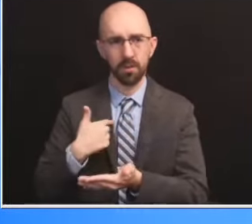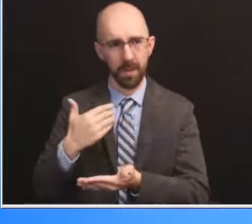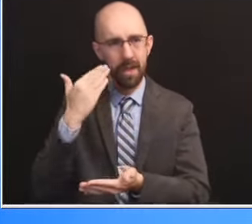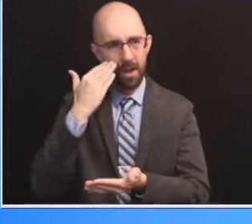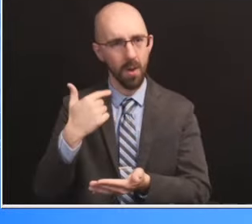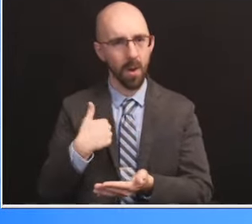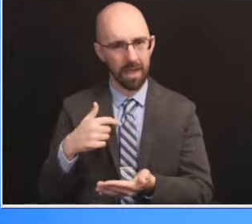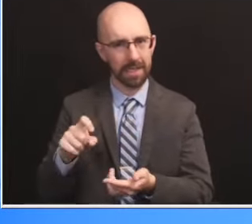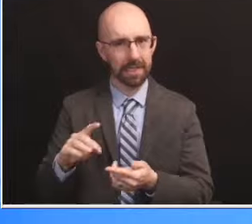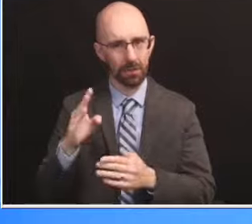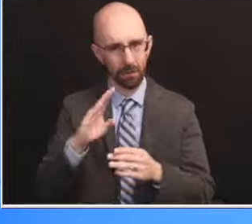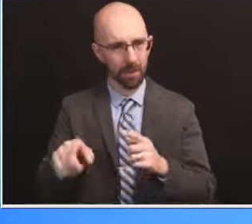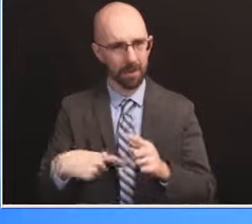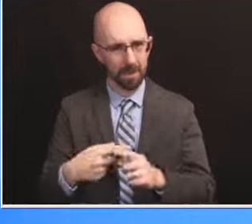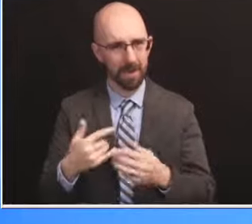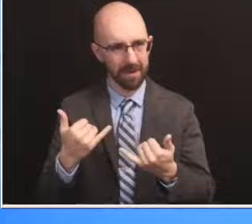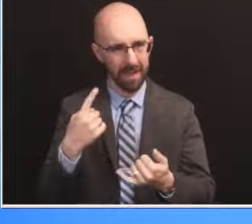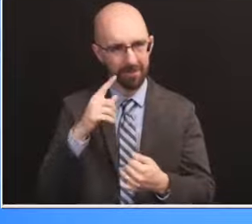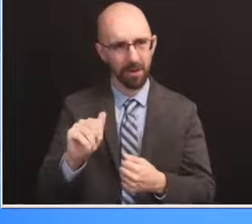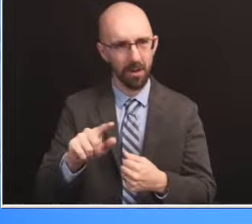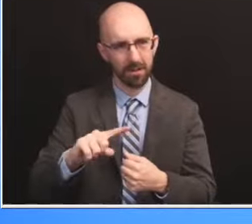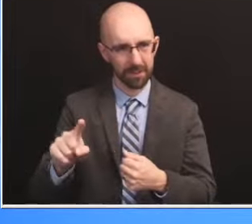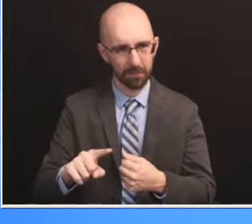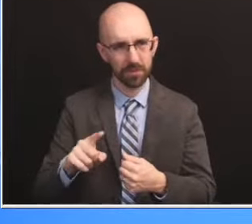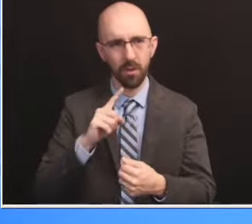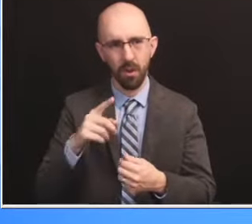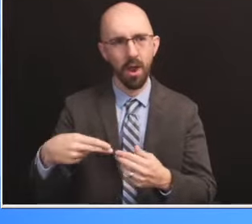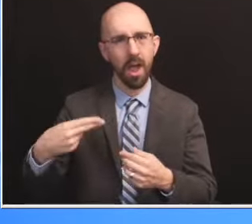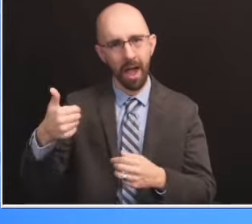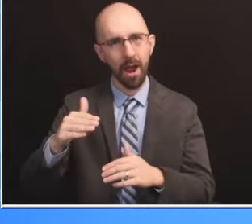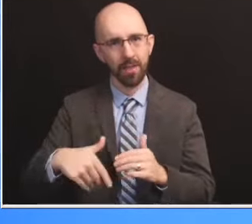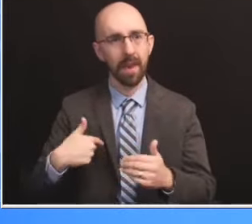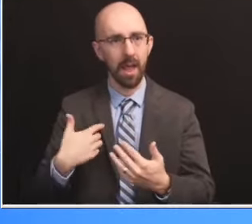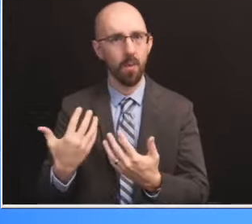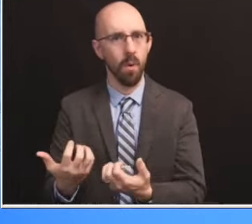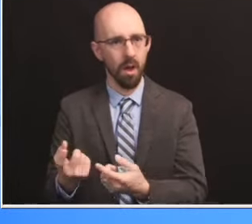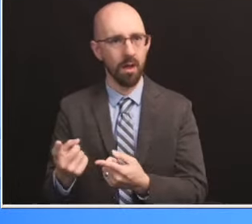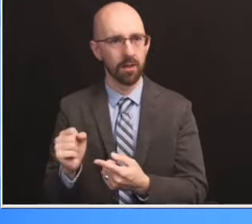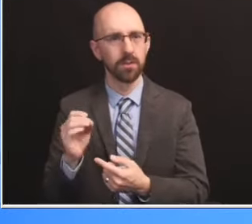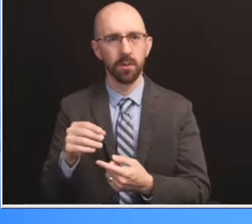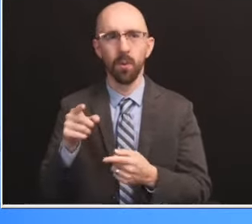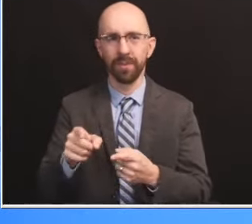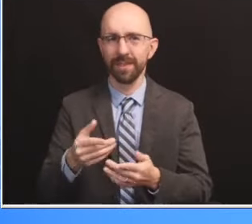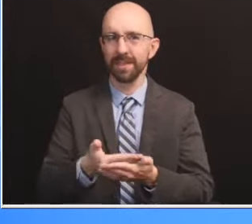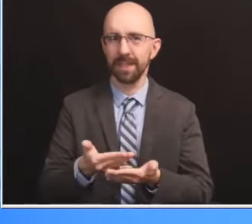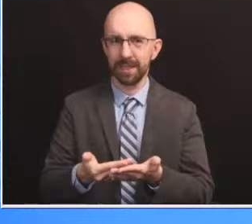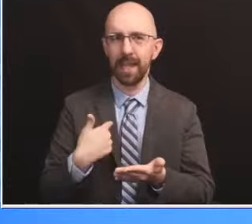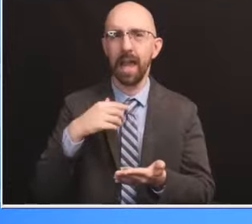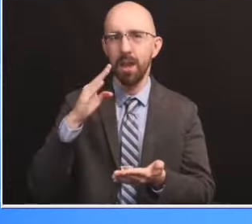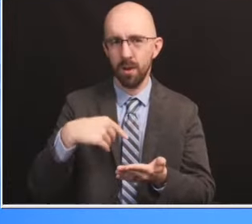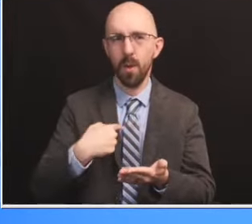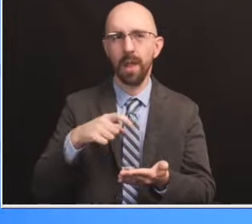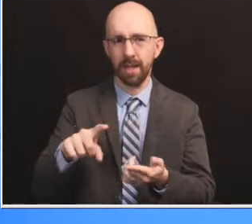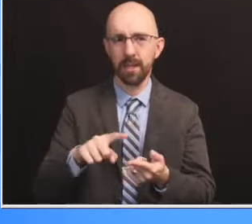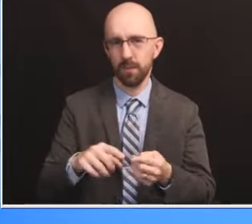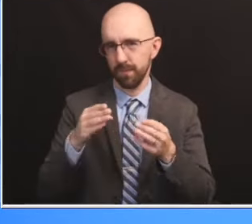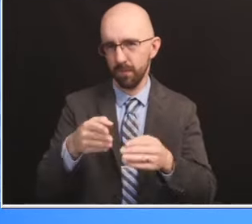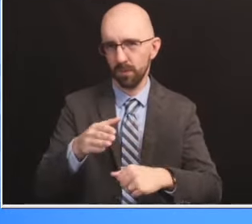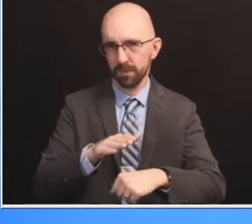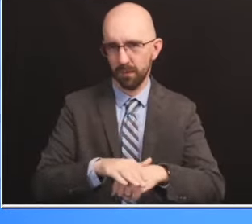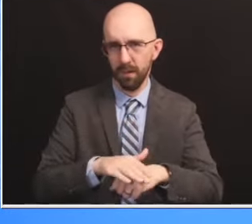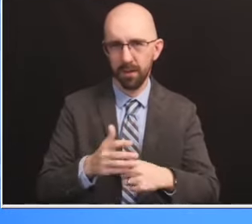worry about now for Alzheimer's, are higher than I want them to be. So this is the thing that I know I do need to focus on,